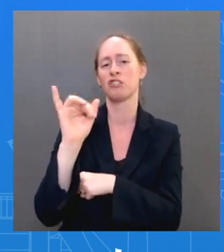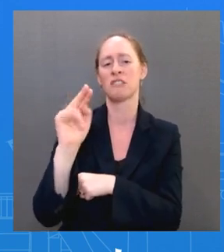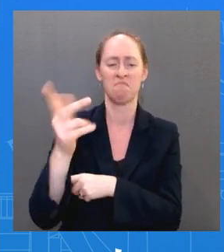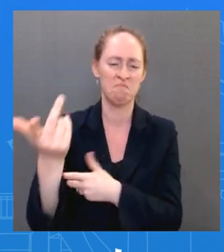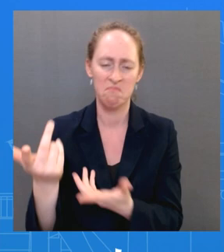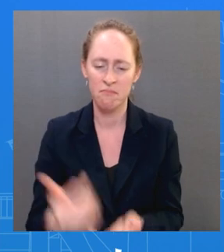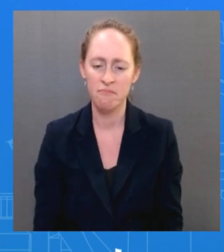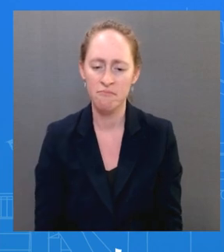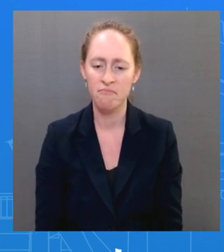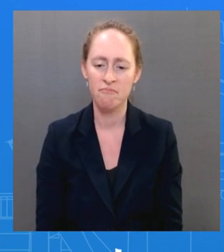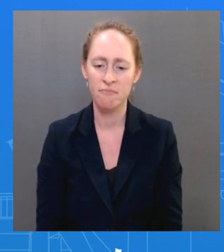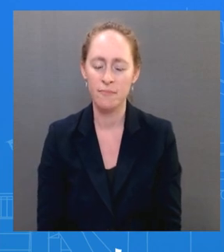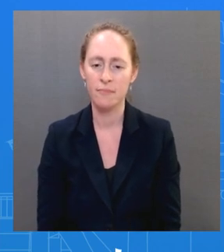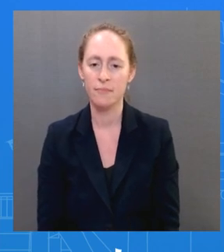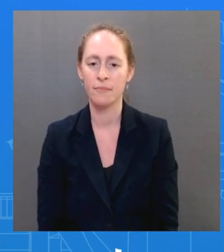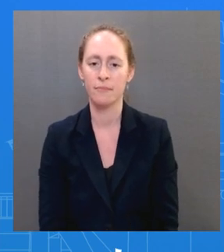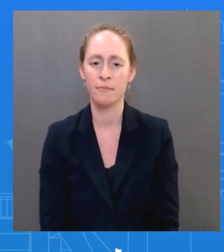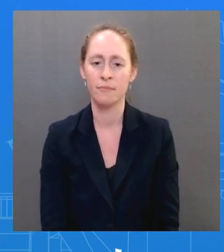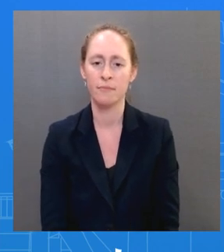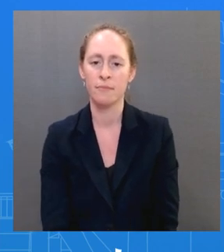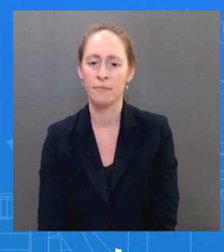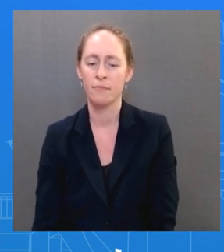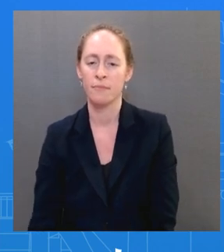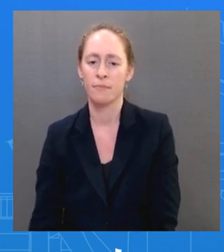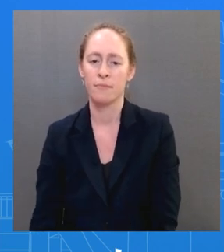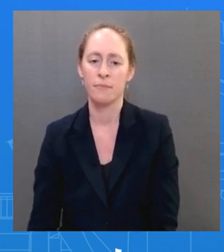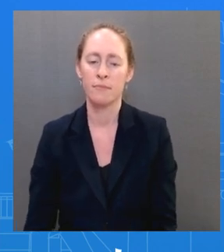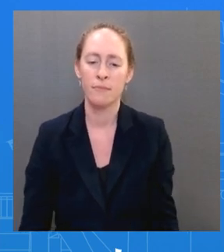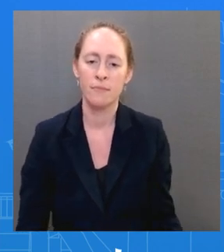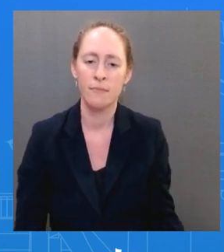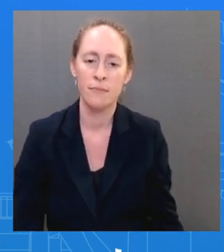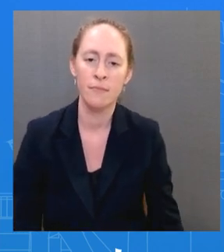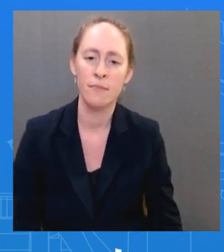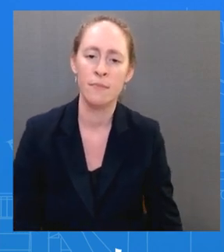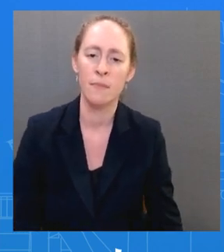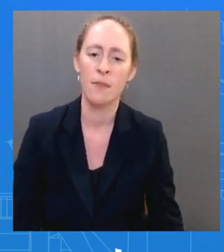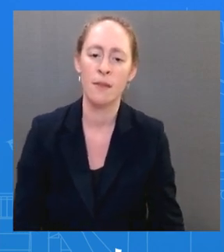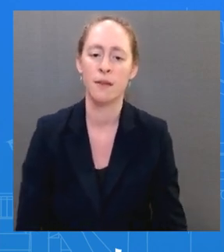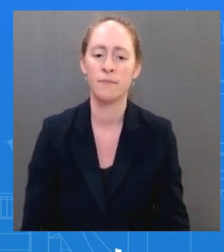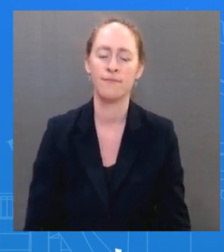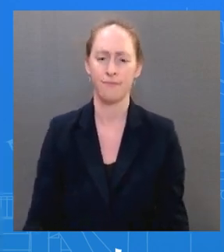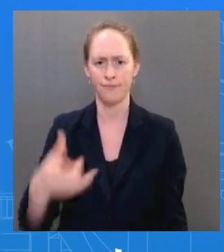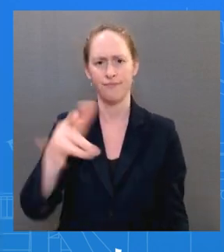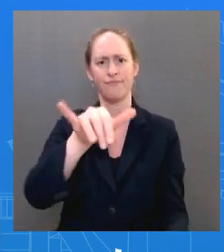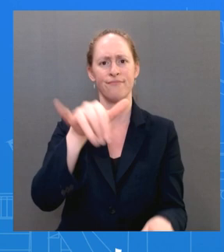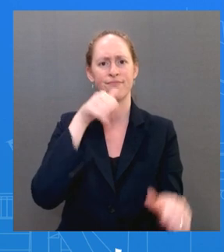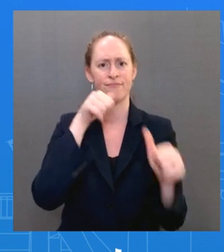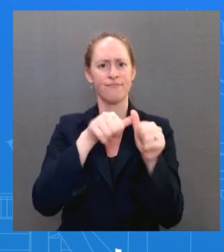use an albuterol inhaler, or is this something that was prescribed just to deal with the COVID symptoms?